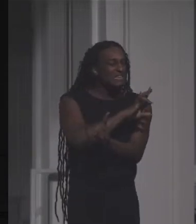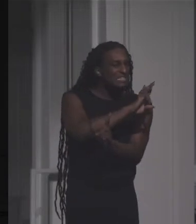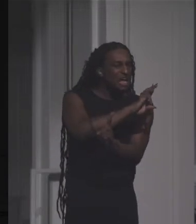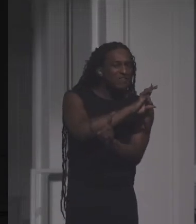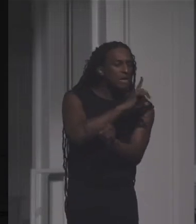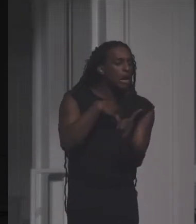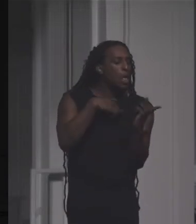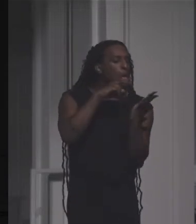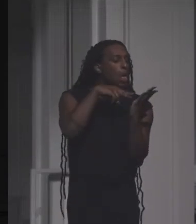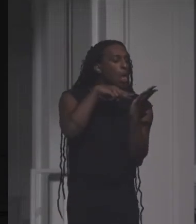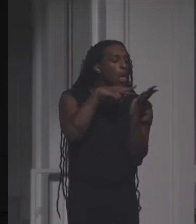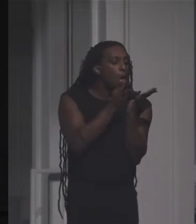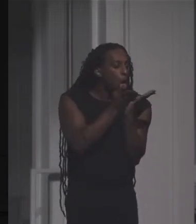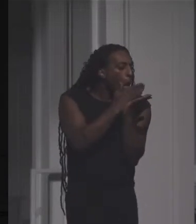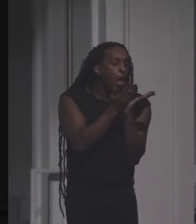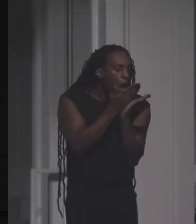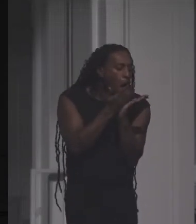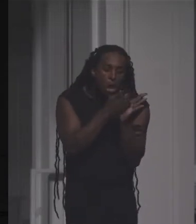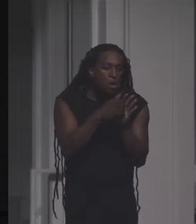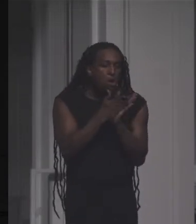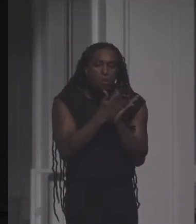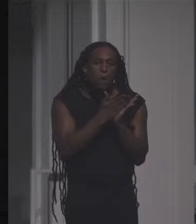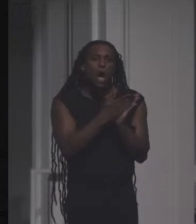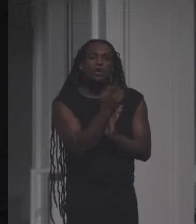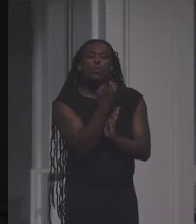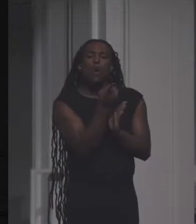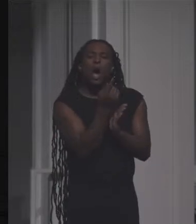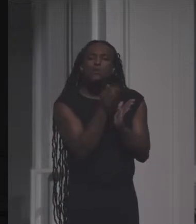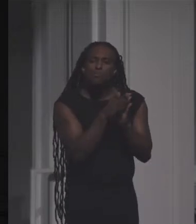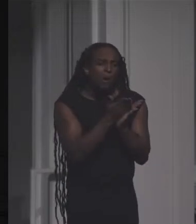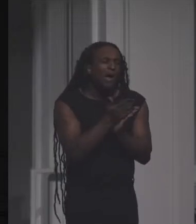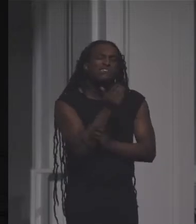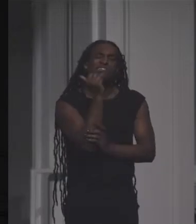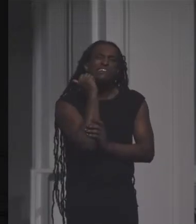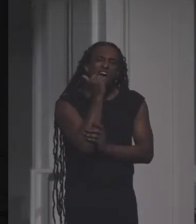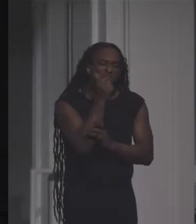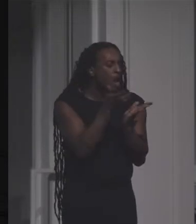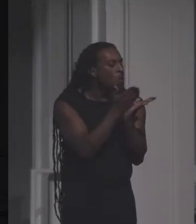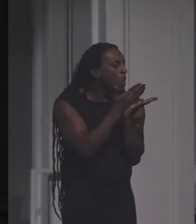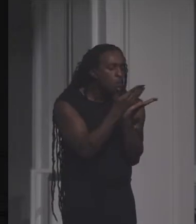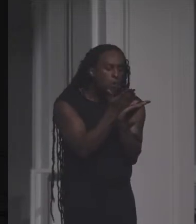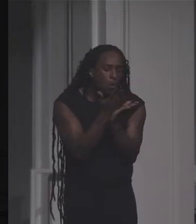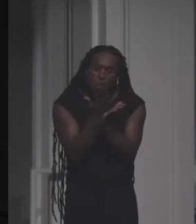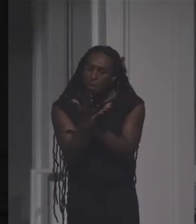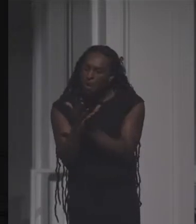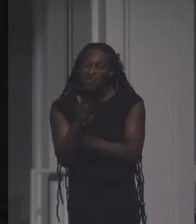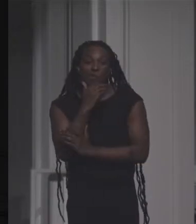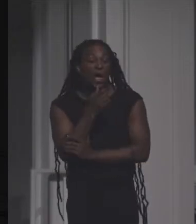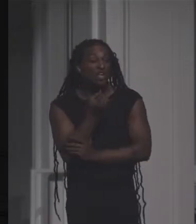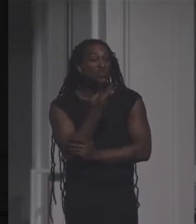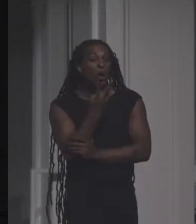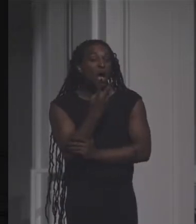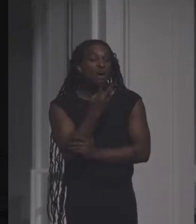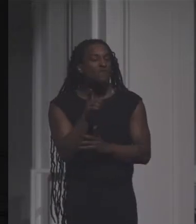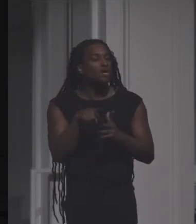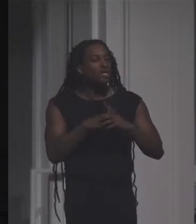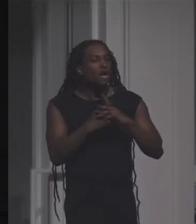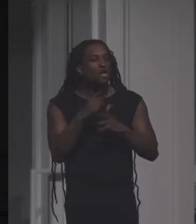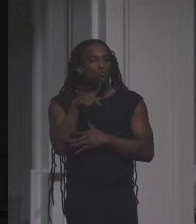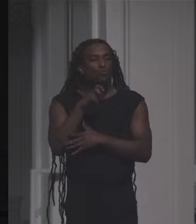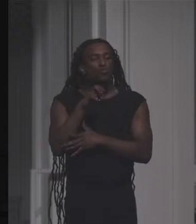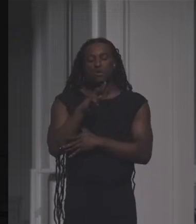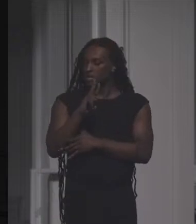read at least a book a day, every day. So by the time I was about age 12 and entering puberty, I'd